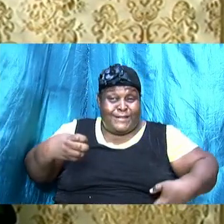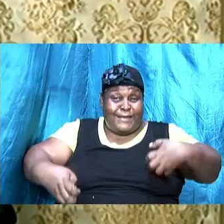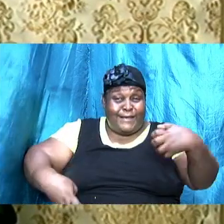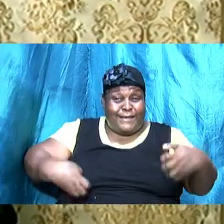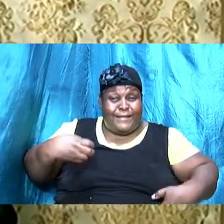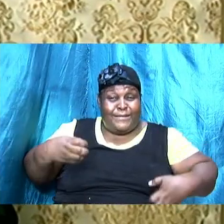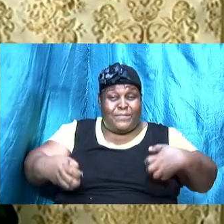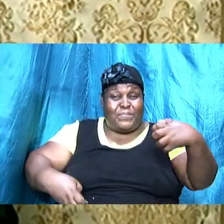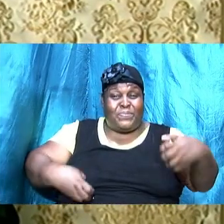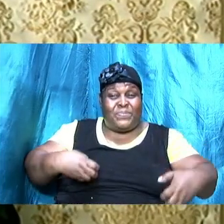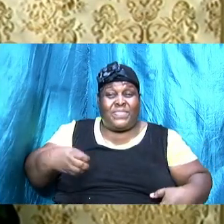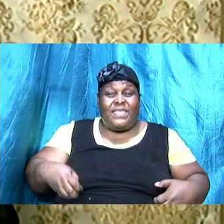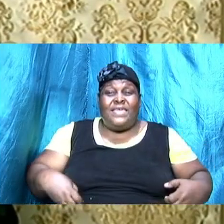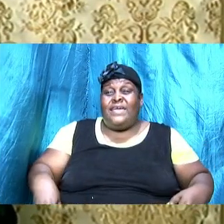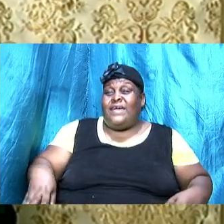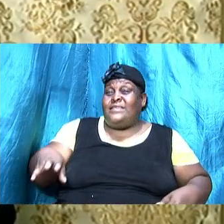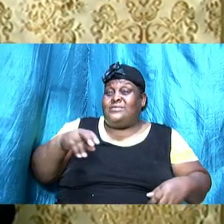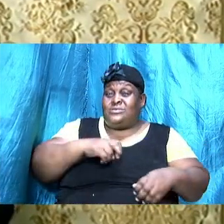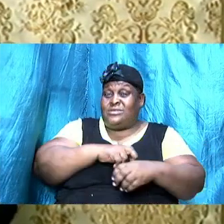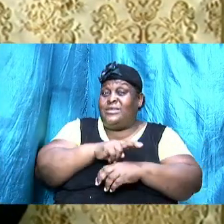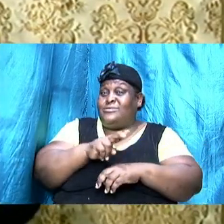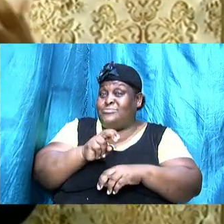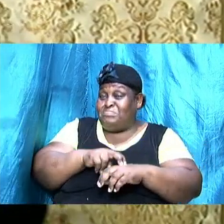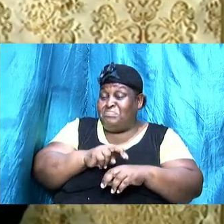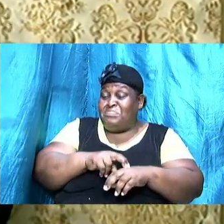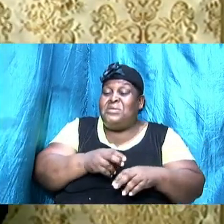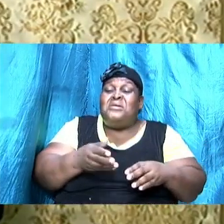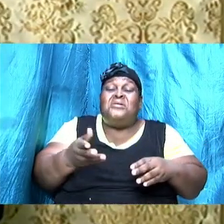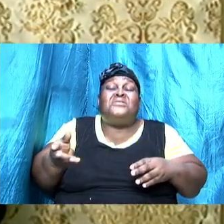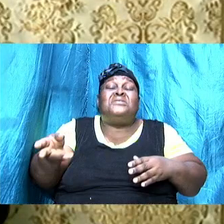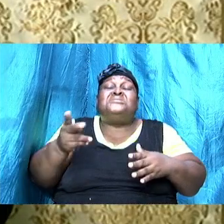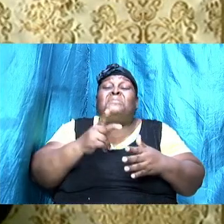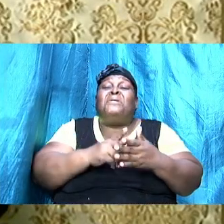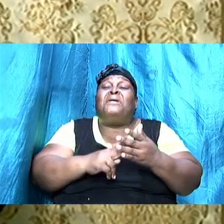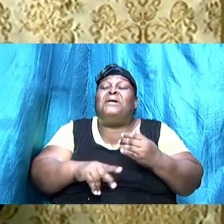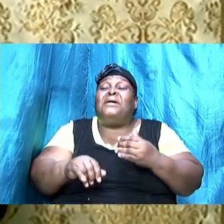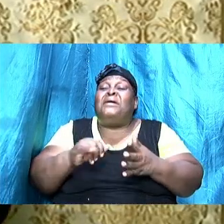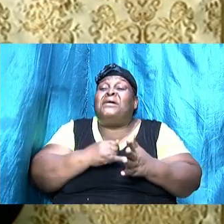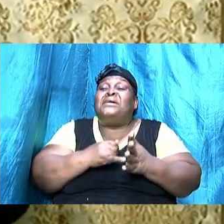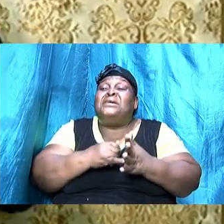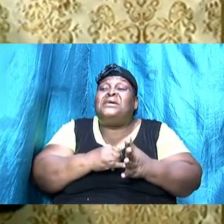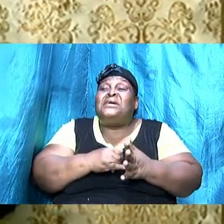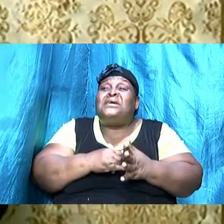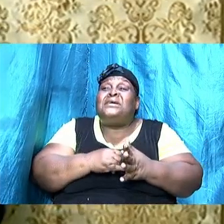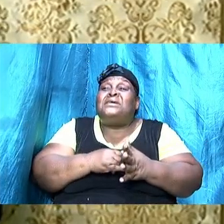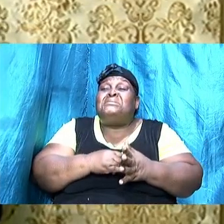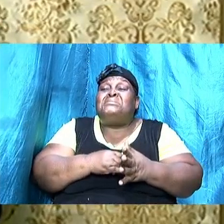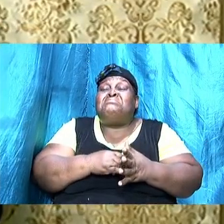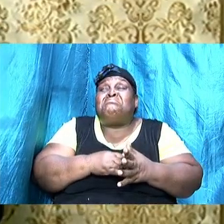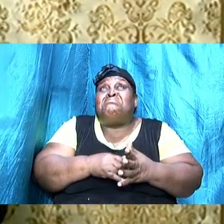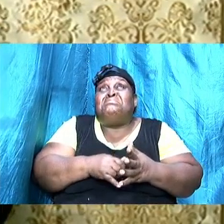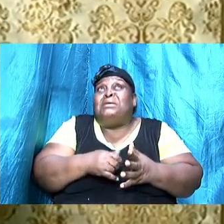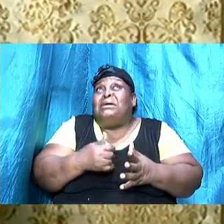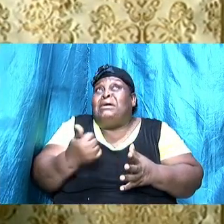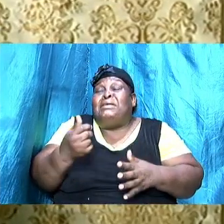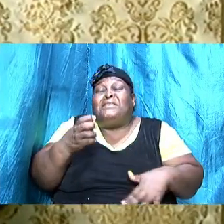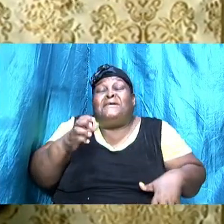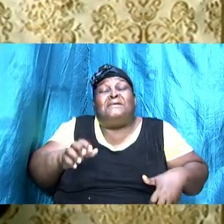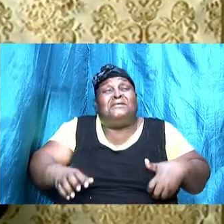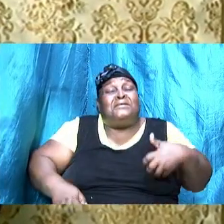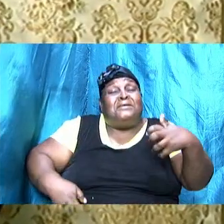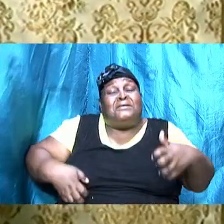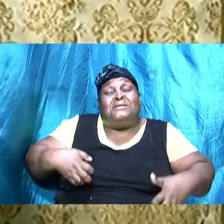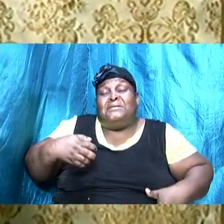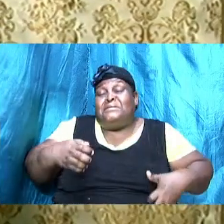in instances it is physical, there is a part of it that is neither physical nor emotional, but it is just